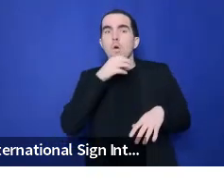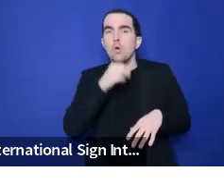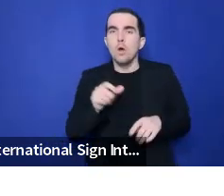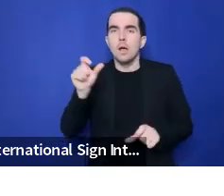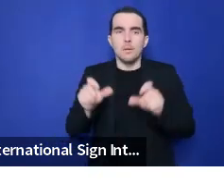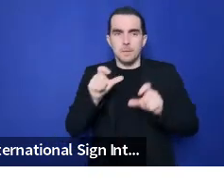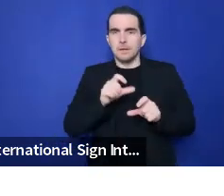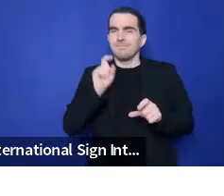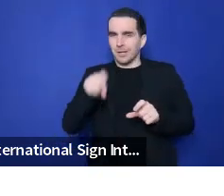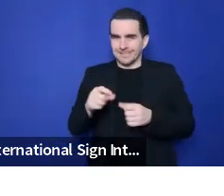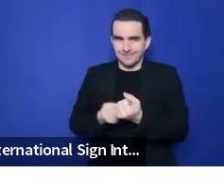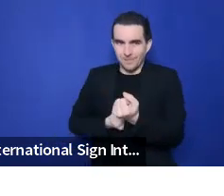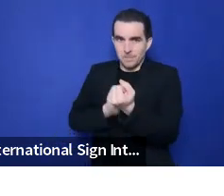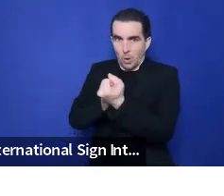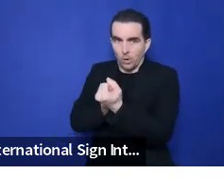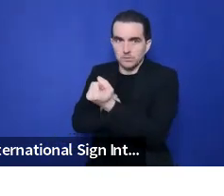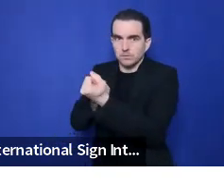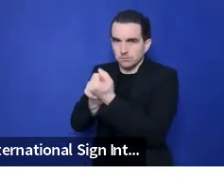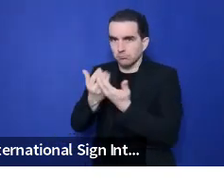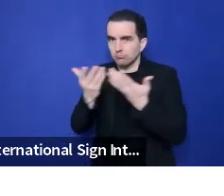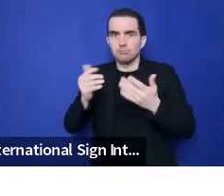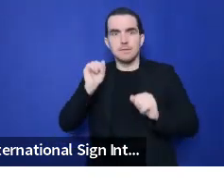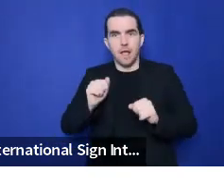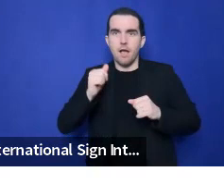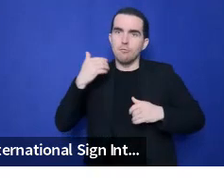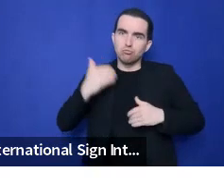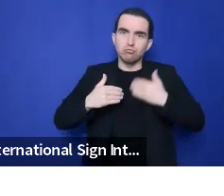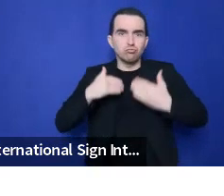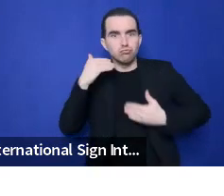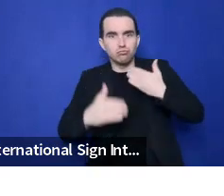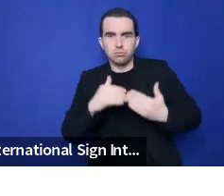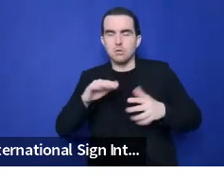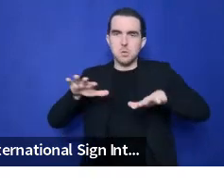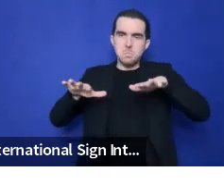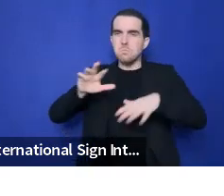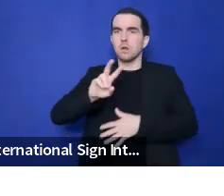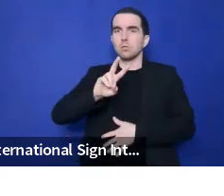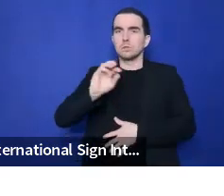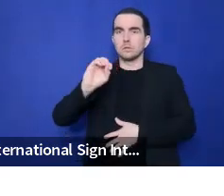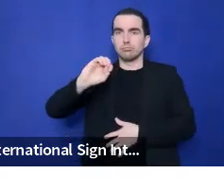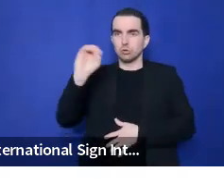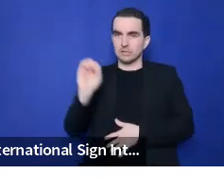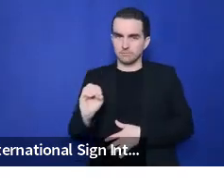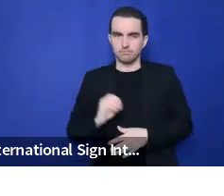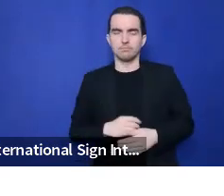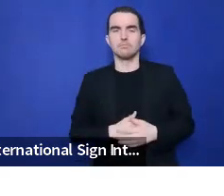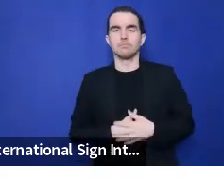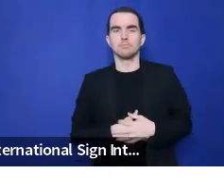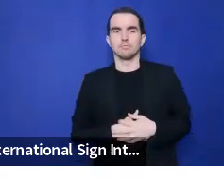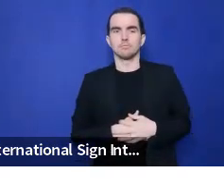This slide also shows that older people have low interaction with their relatives and friends and are also at risk of